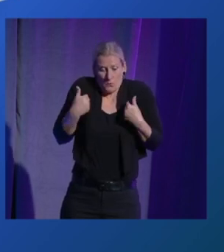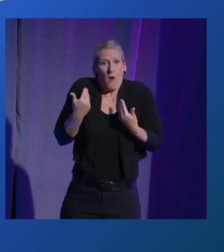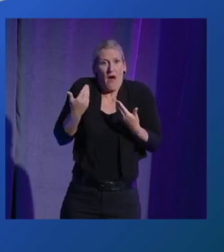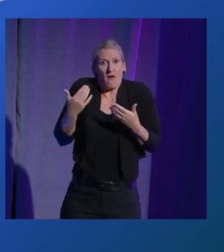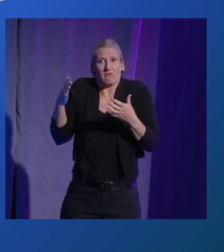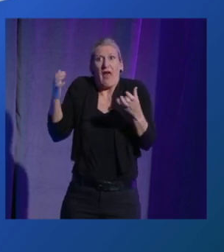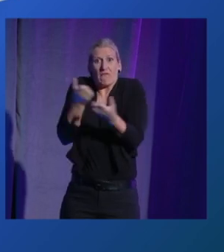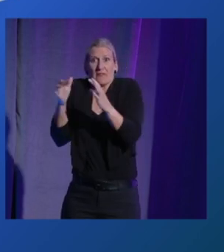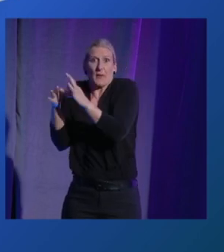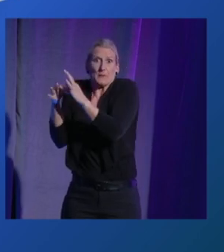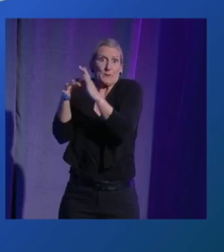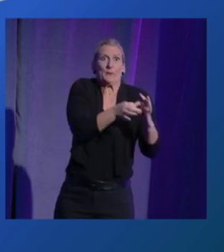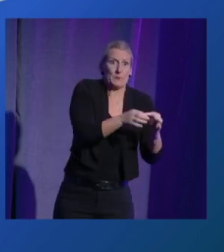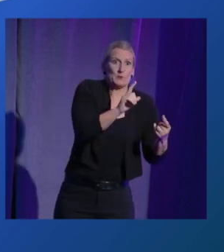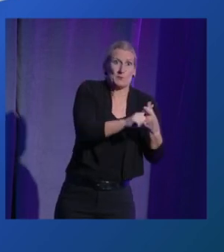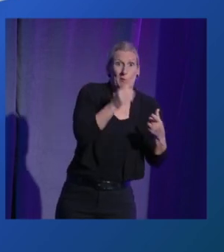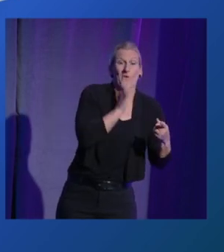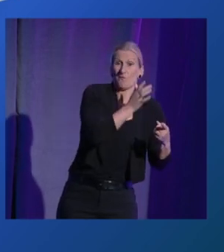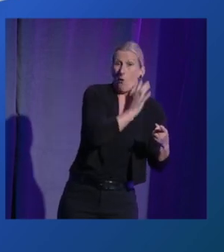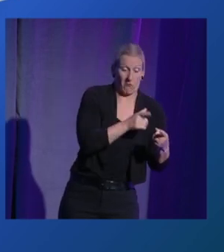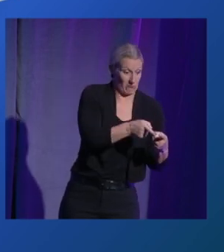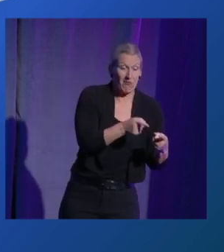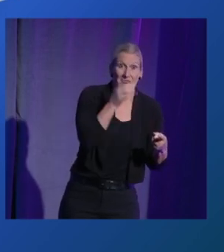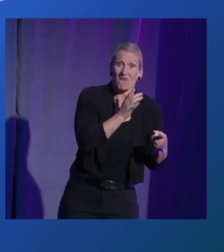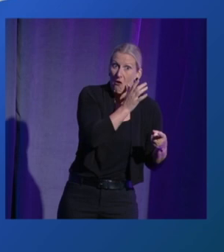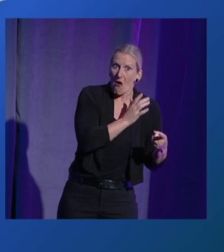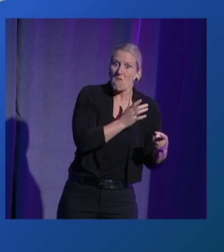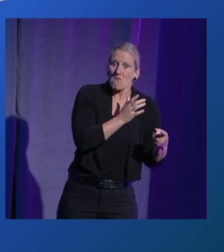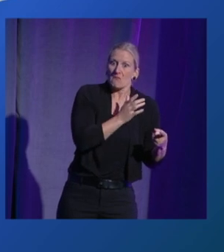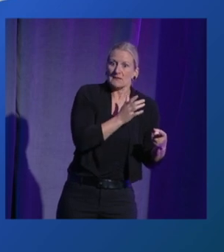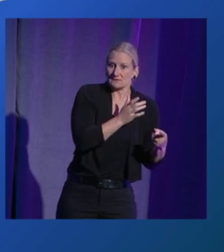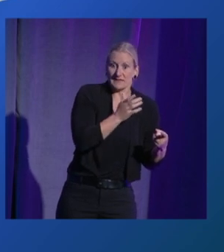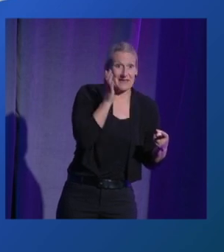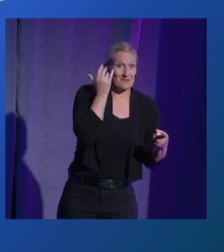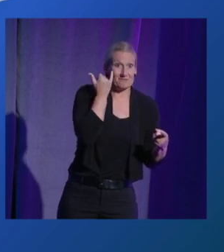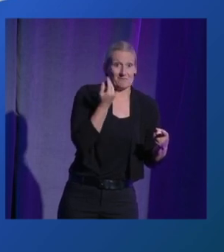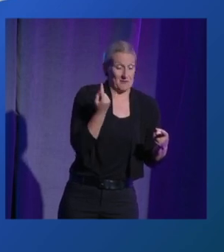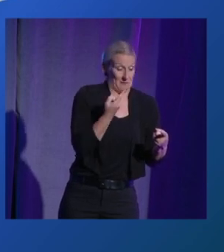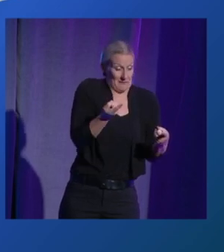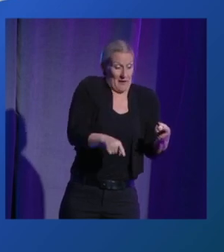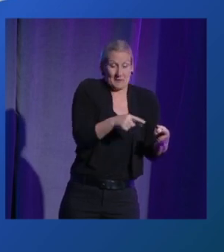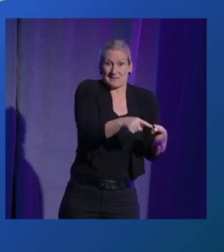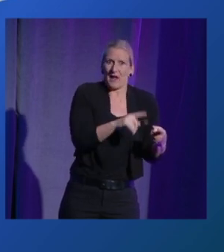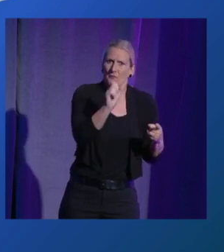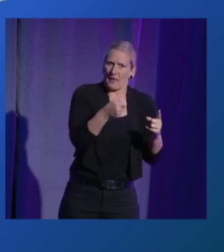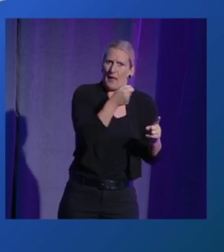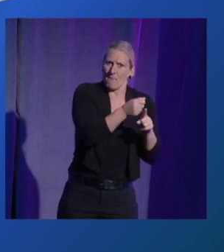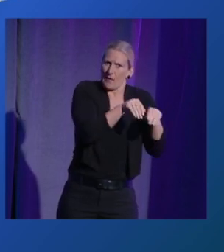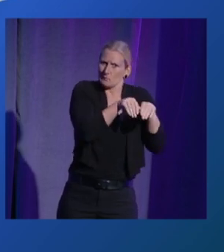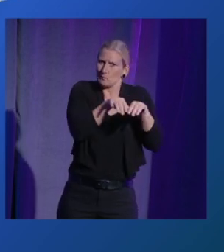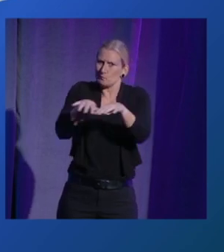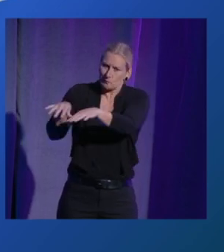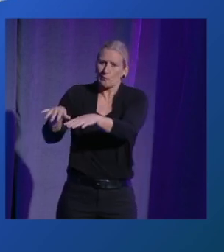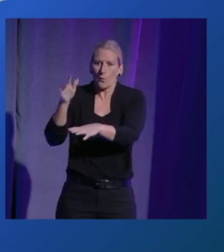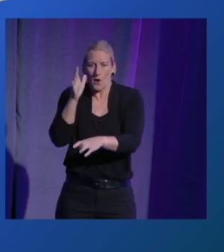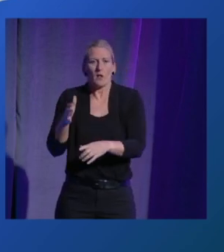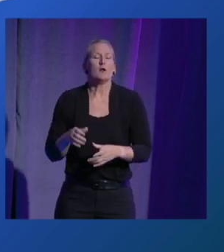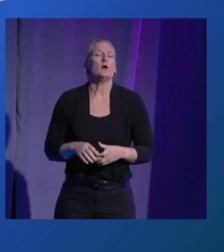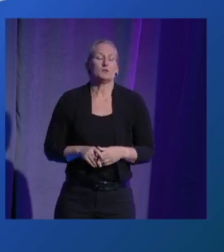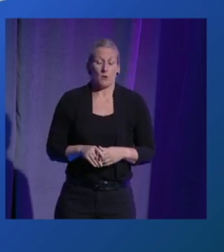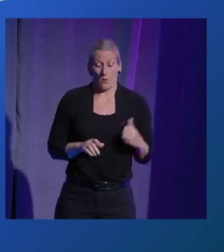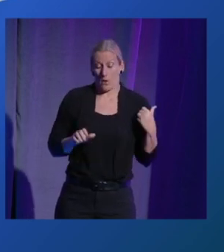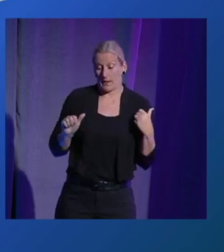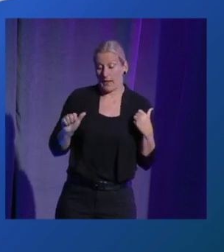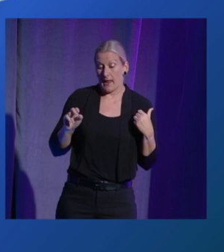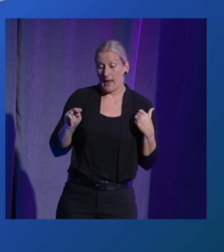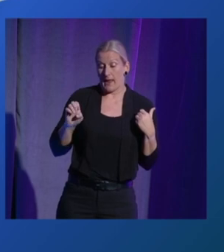big impact can happen um you know and again this technology is helping measure that um the data that that Le's talking about